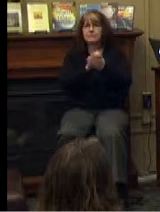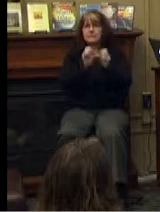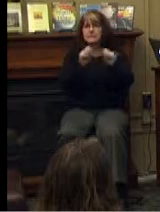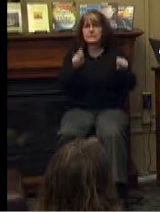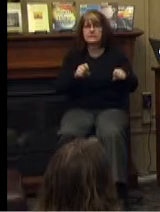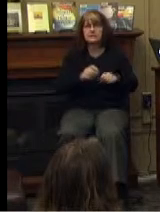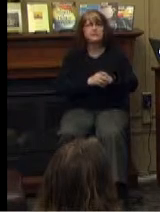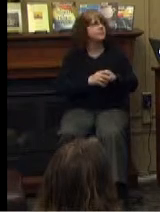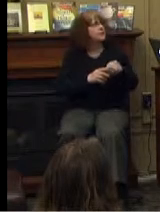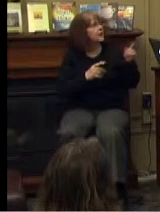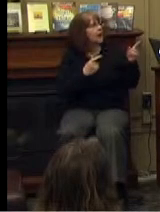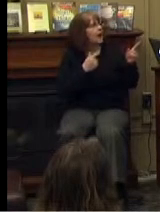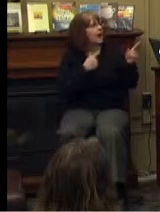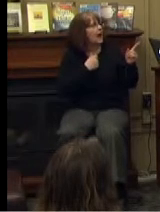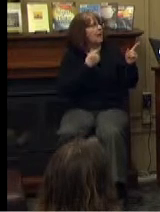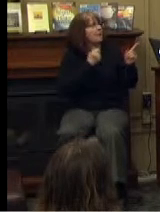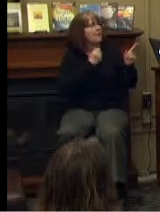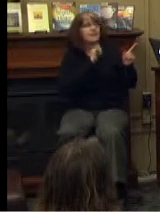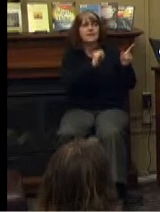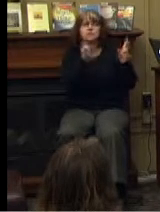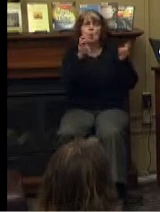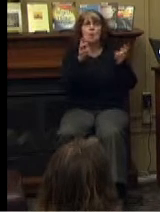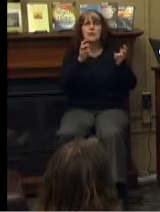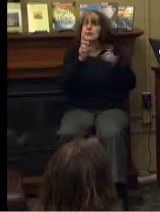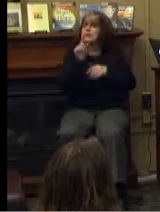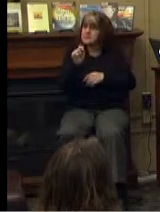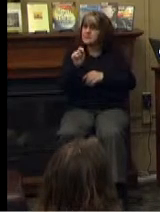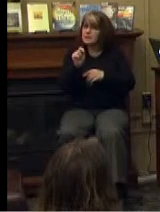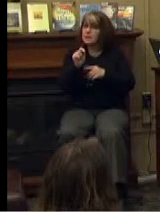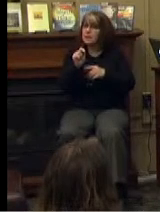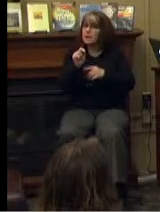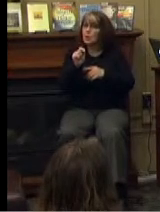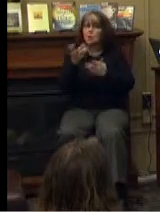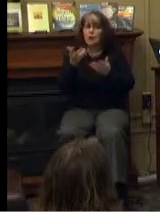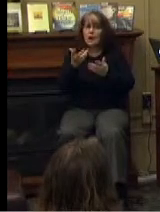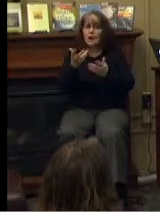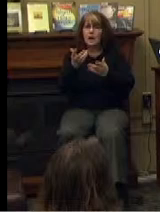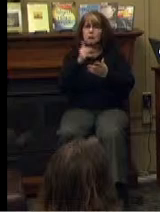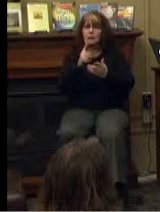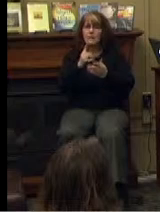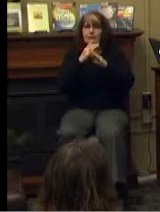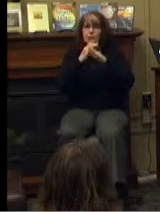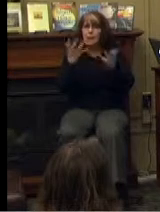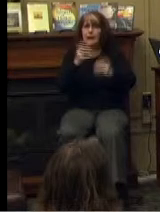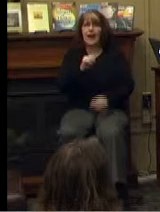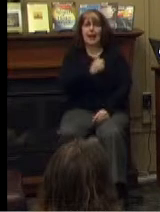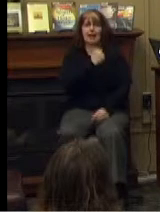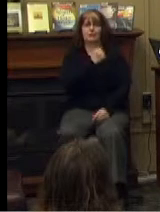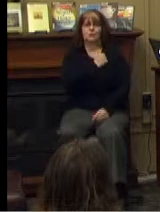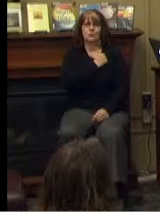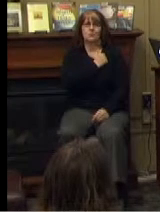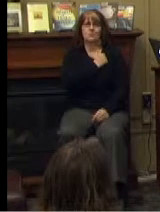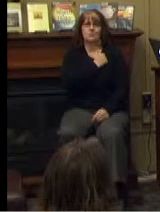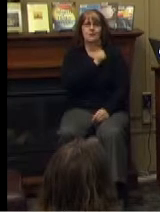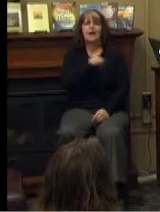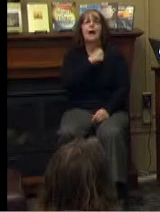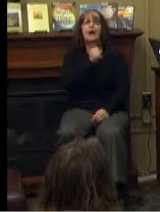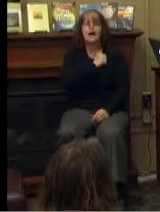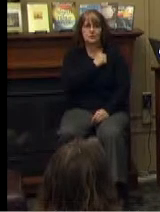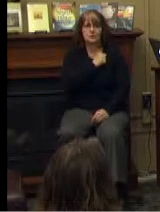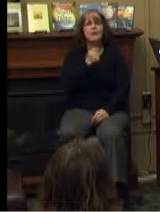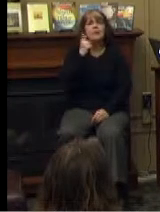attitudes are the real disability. Because believe it or not, that's the real challenge. When we think about barriers, we think about that person standing